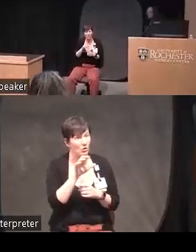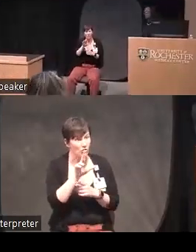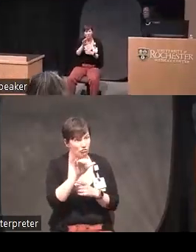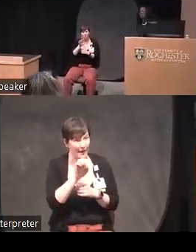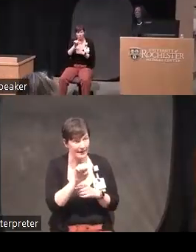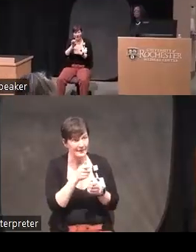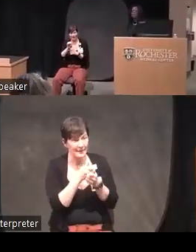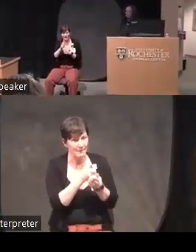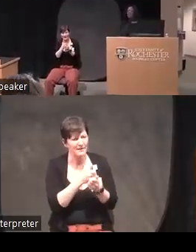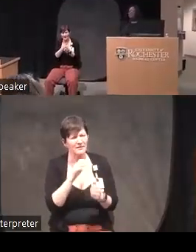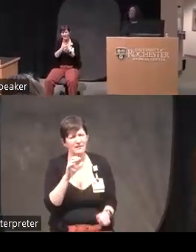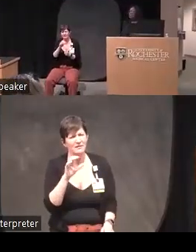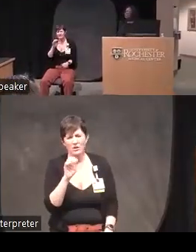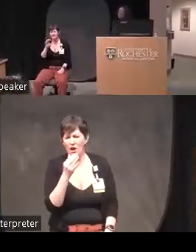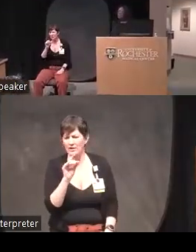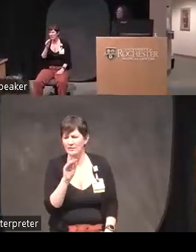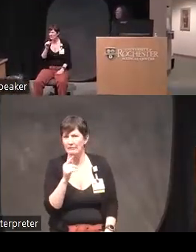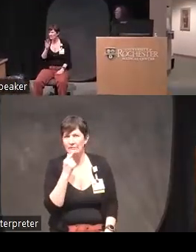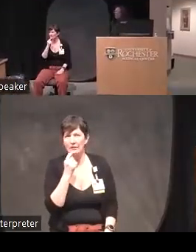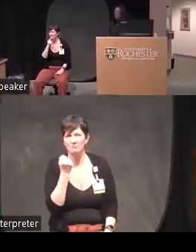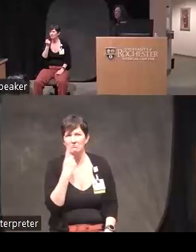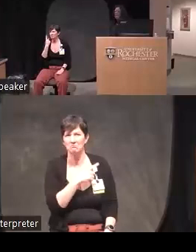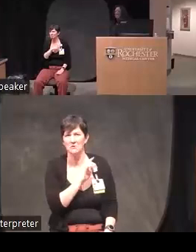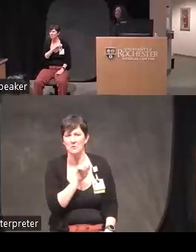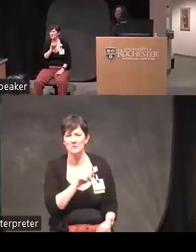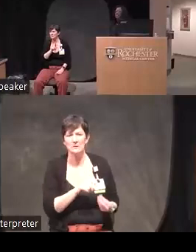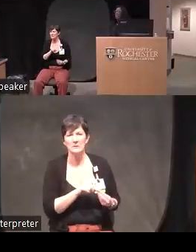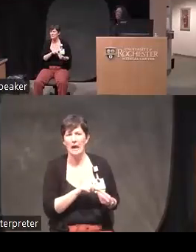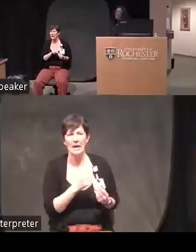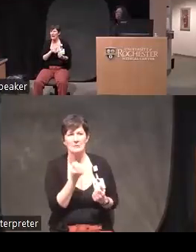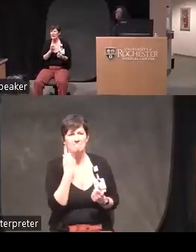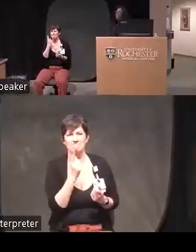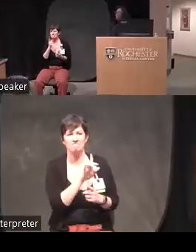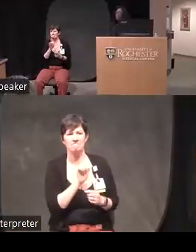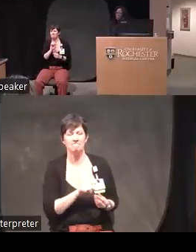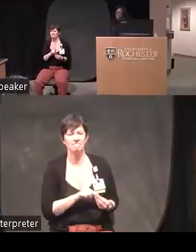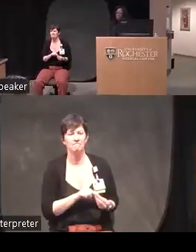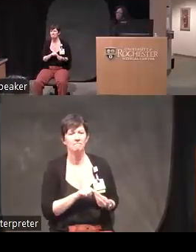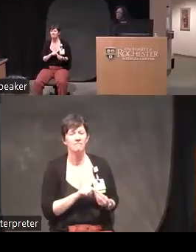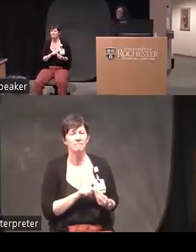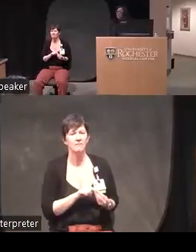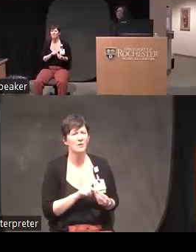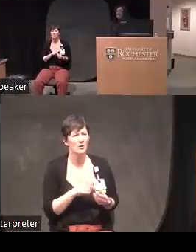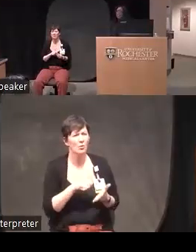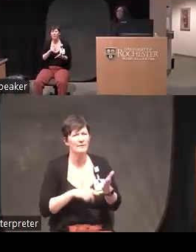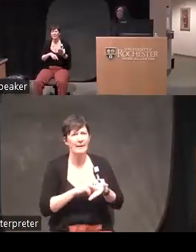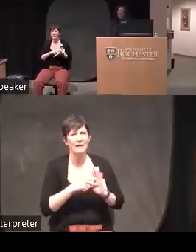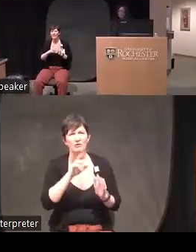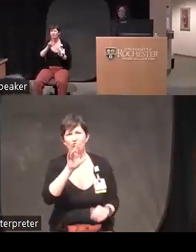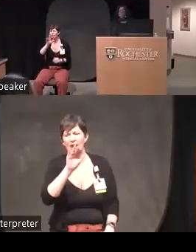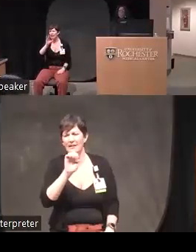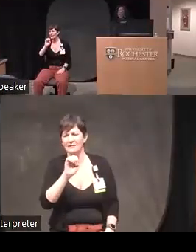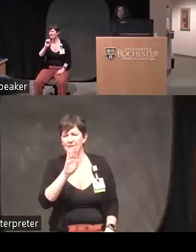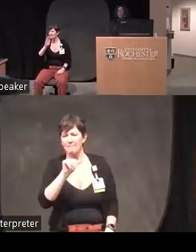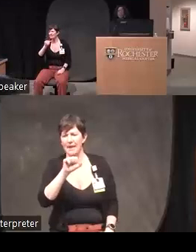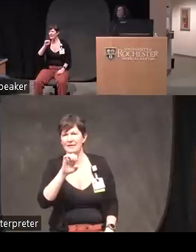caucusing? Race-based caucusing. I have to be educated. I don't know what that is. Race-based caucusing? Can somebody tell